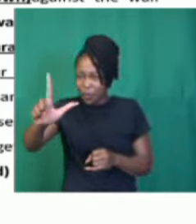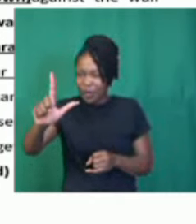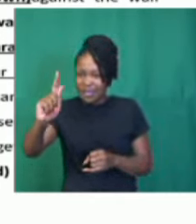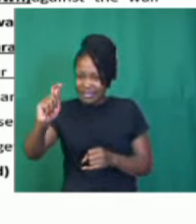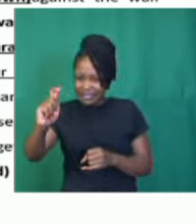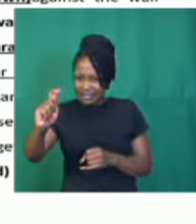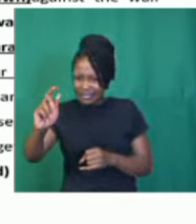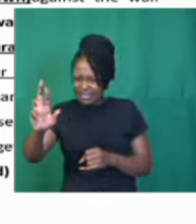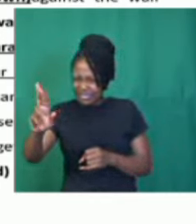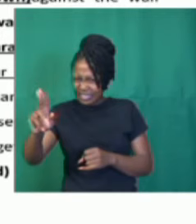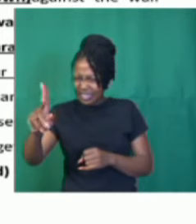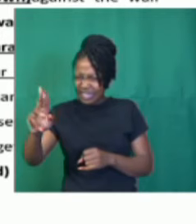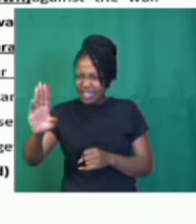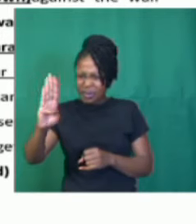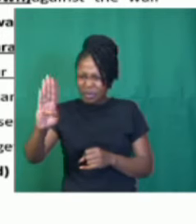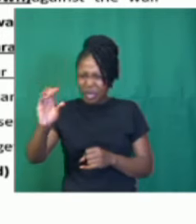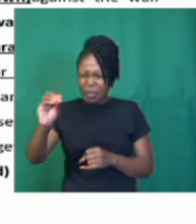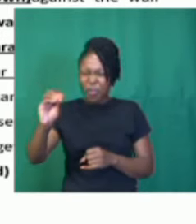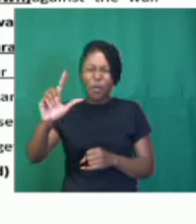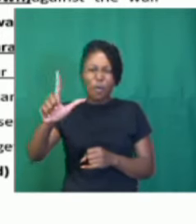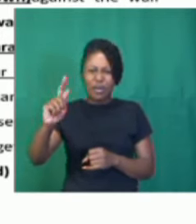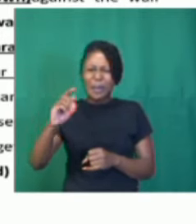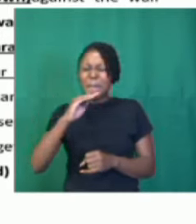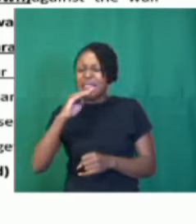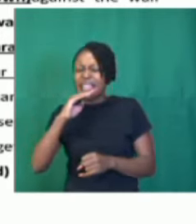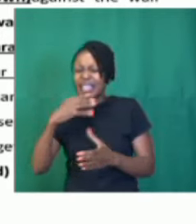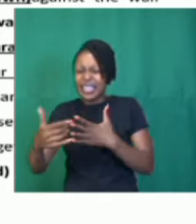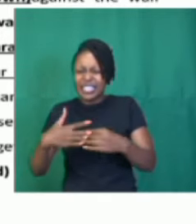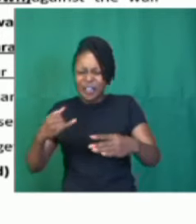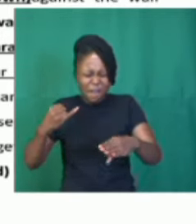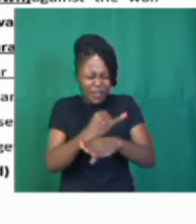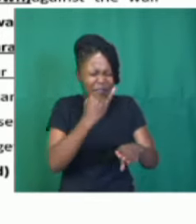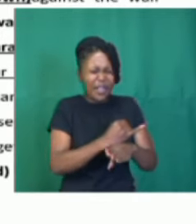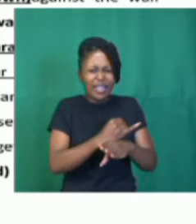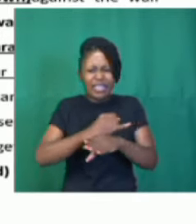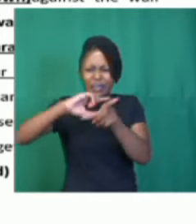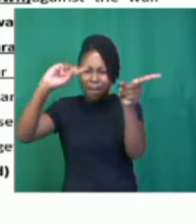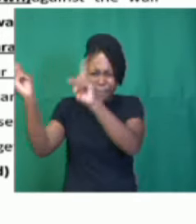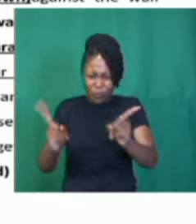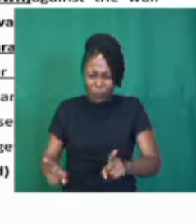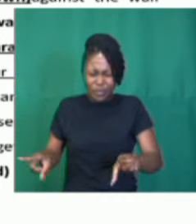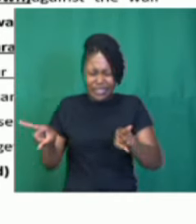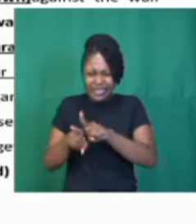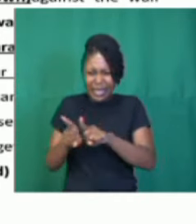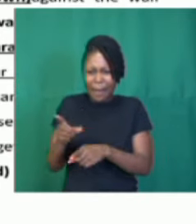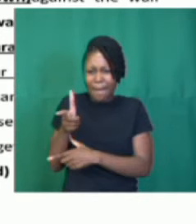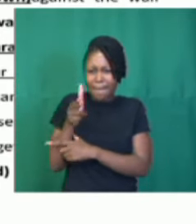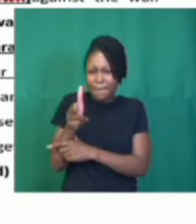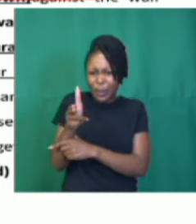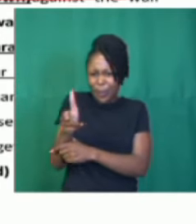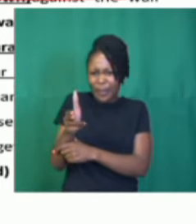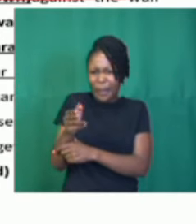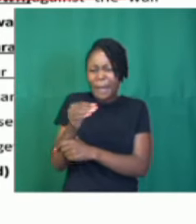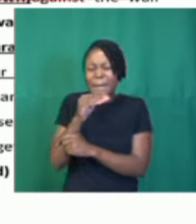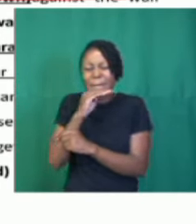a bolt, it might mean something sudden or out of the blue. Then lightning cracked like a bullet. There's the use of the simile